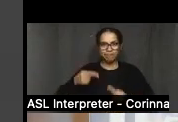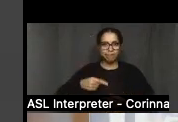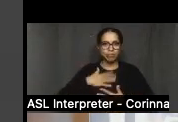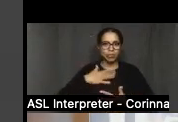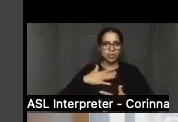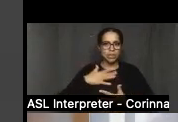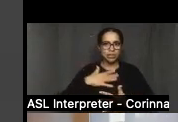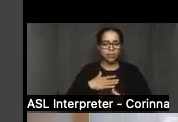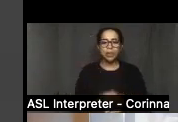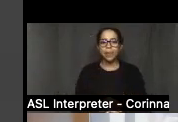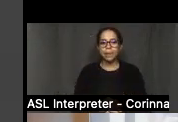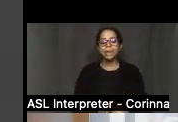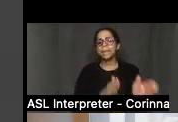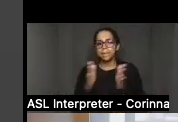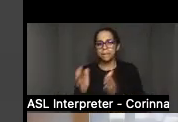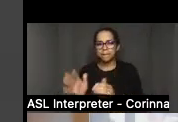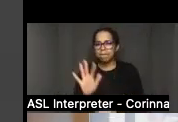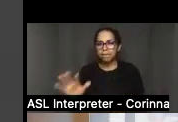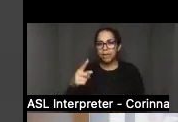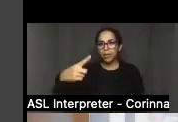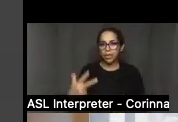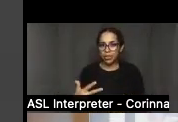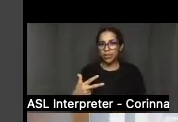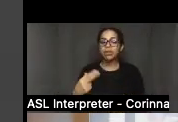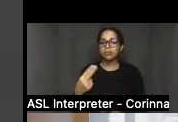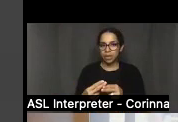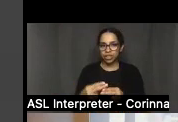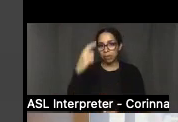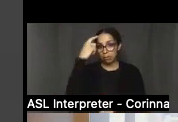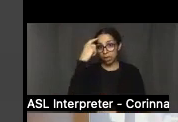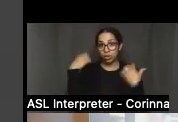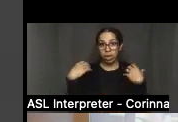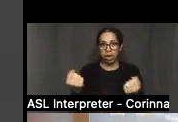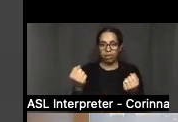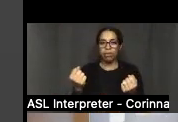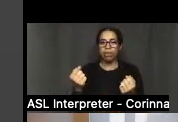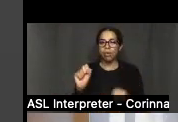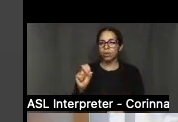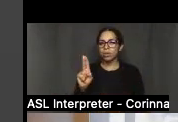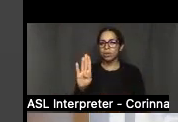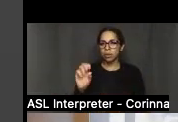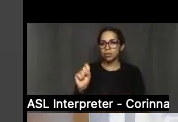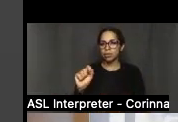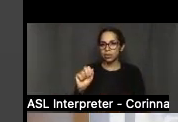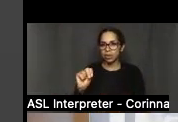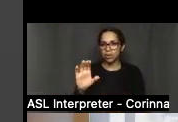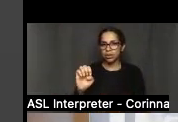also have about 1/3 who cited mental health or substance use impacts as a result of a changing